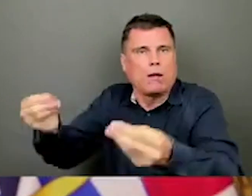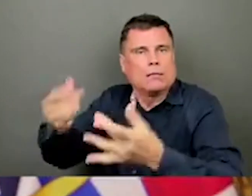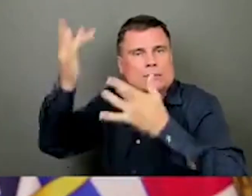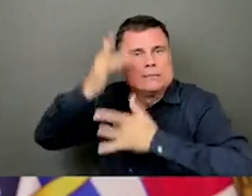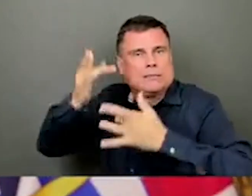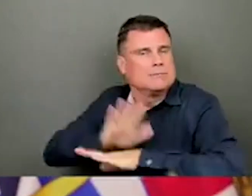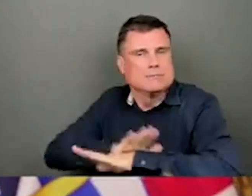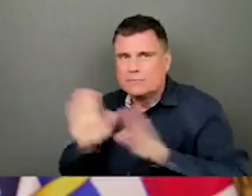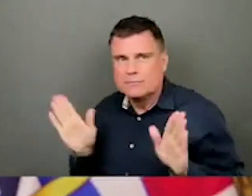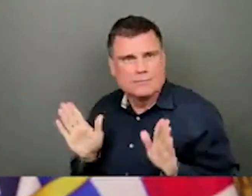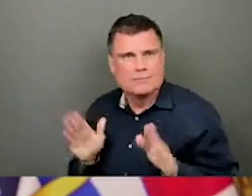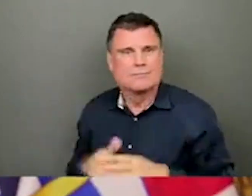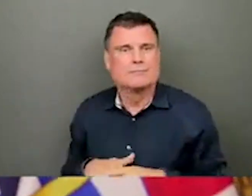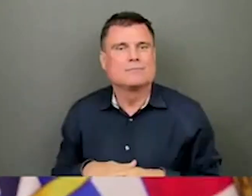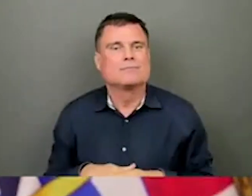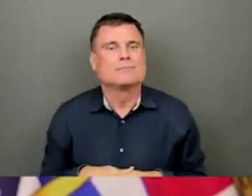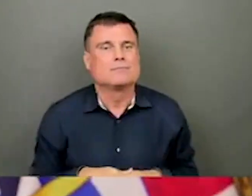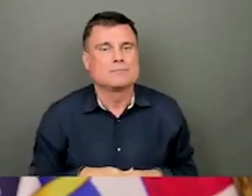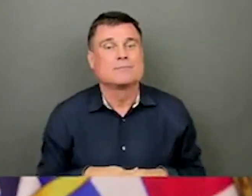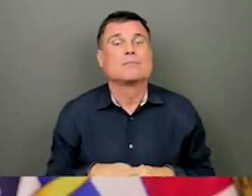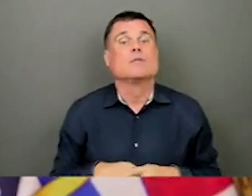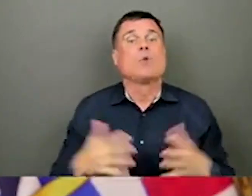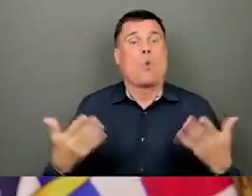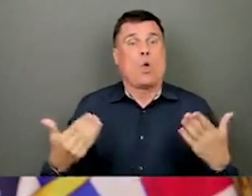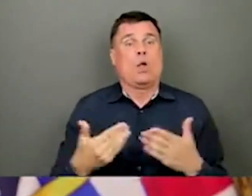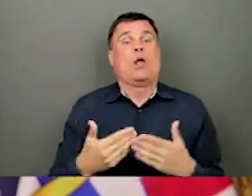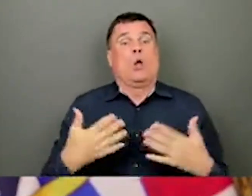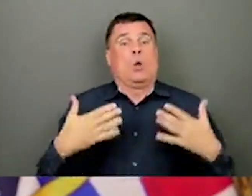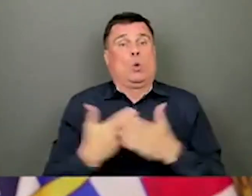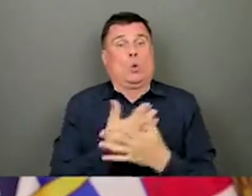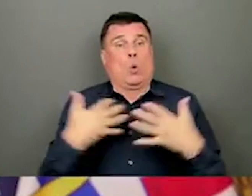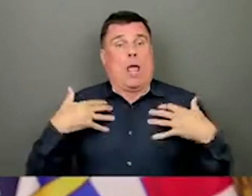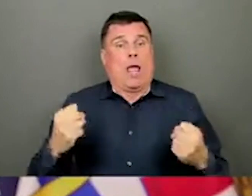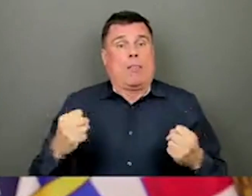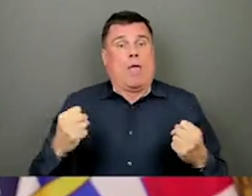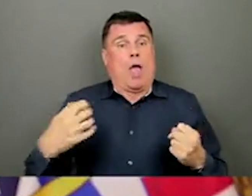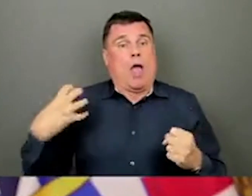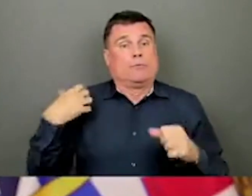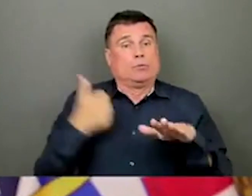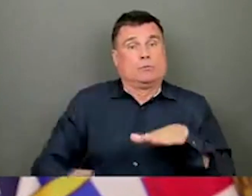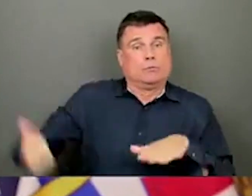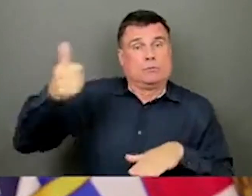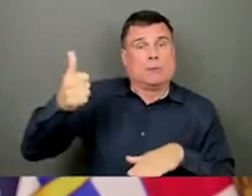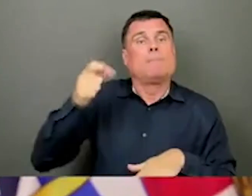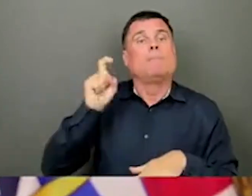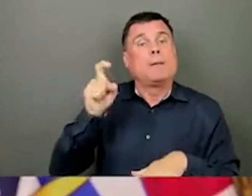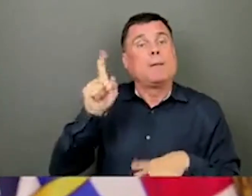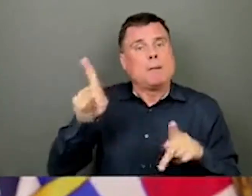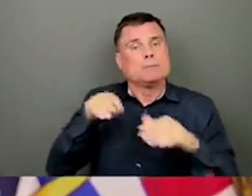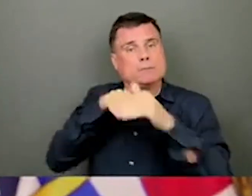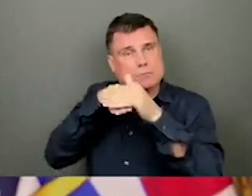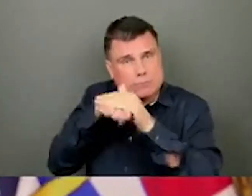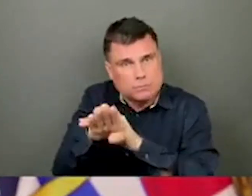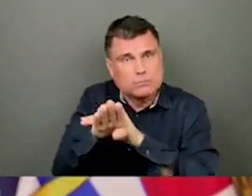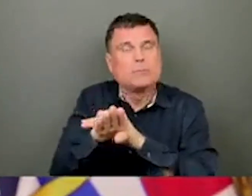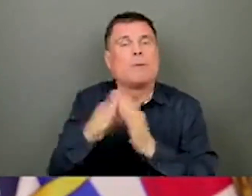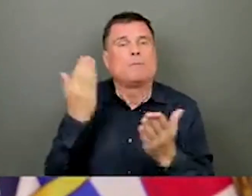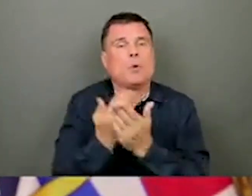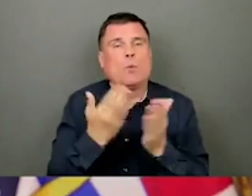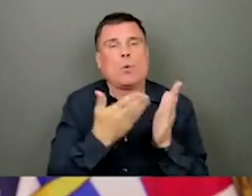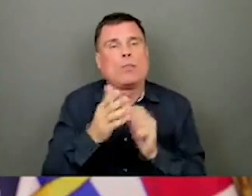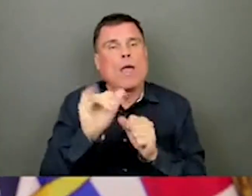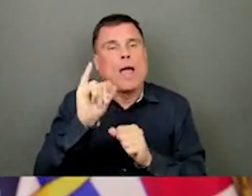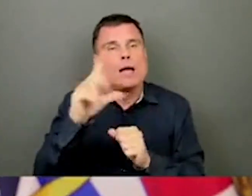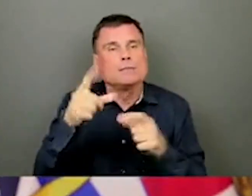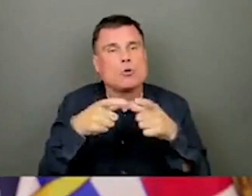health officer order will require individuals to provide proof of vaccination, our BC vaccination card, to access certain